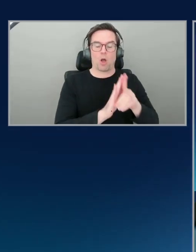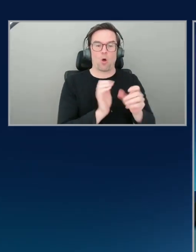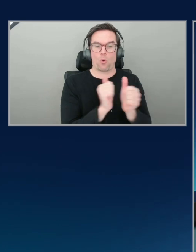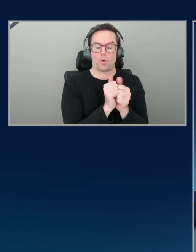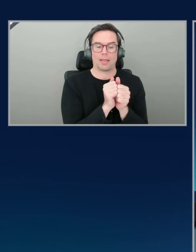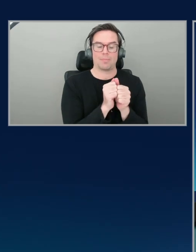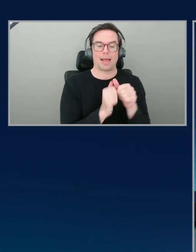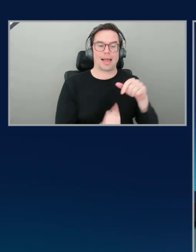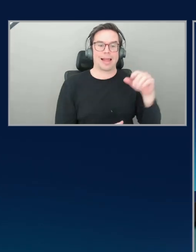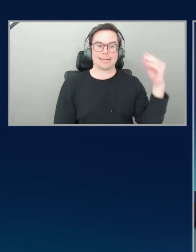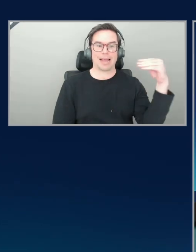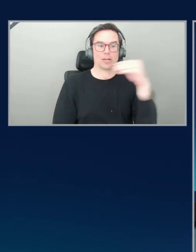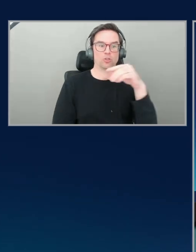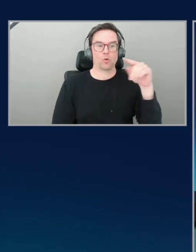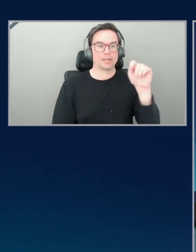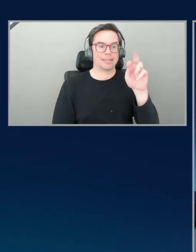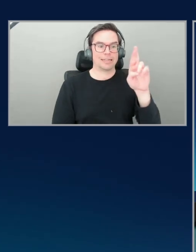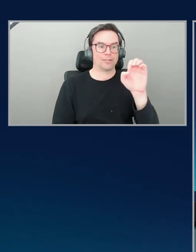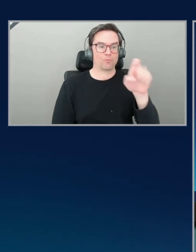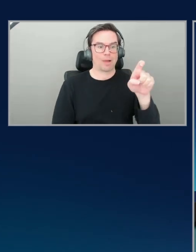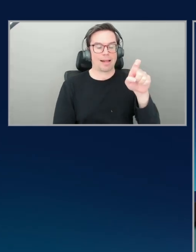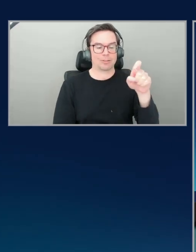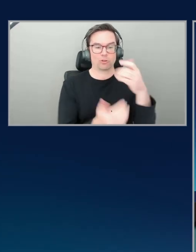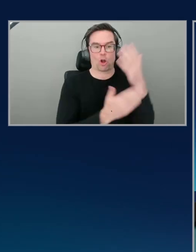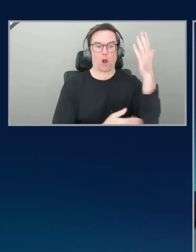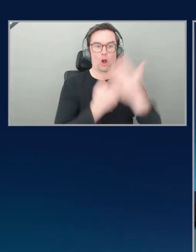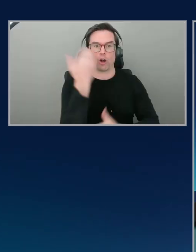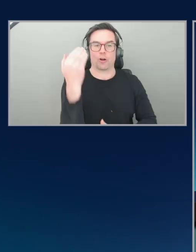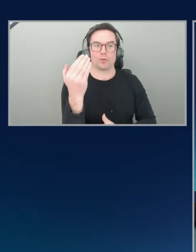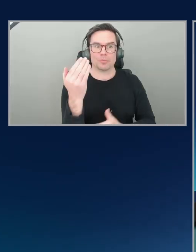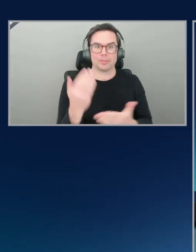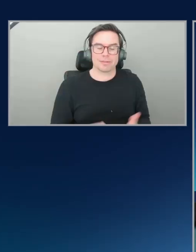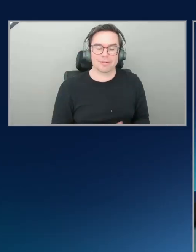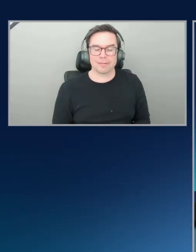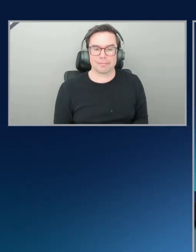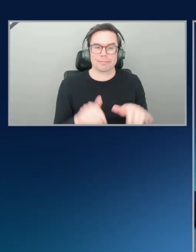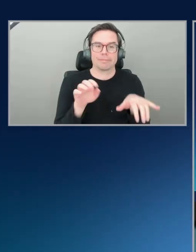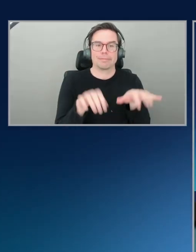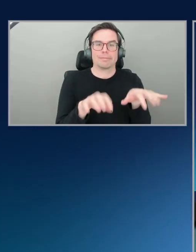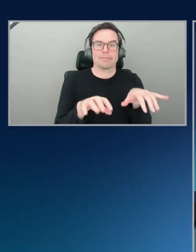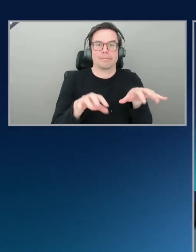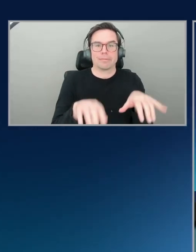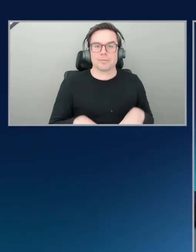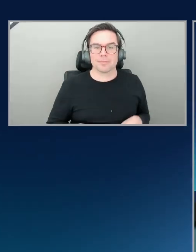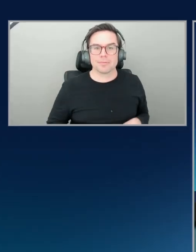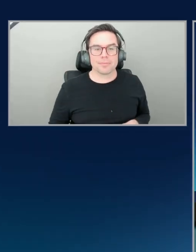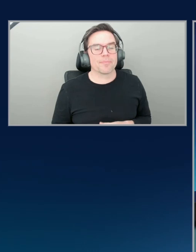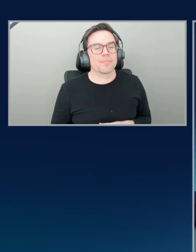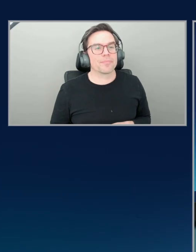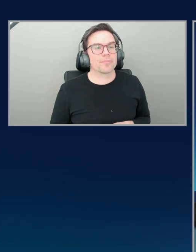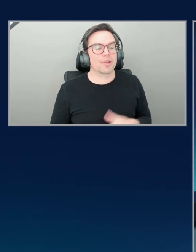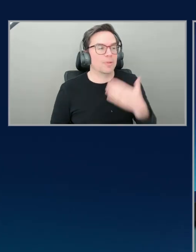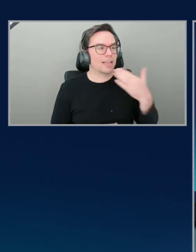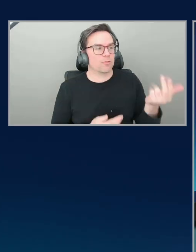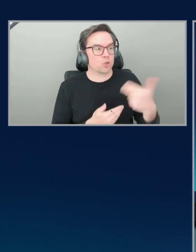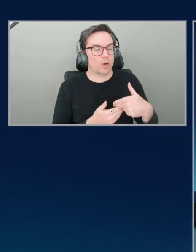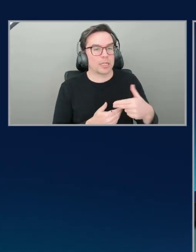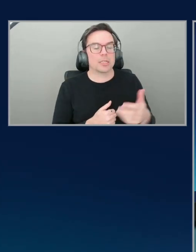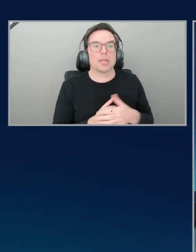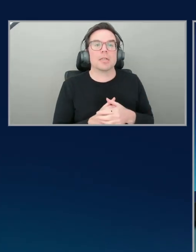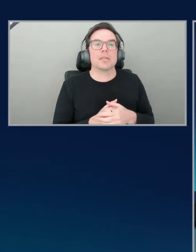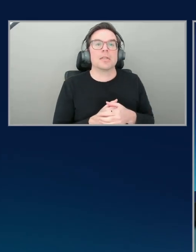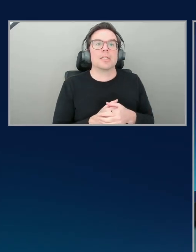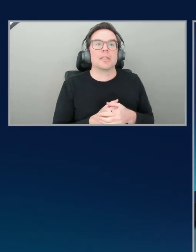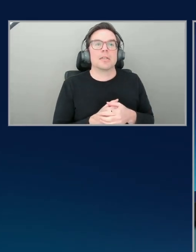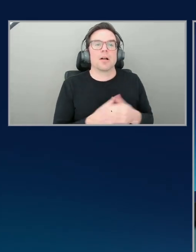but happy to be here. I love it. Thank you for joining us. And we're going to be talking about. We had some exciting things. I believe